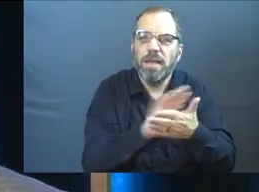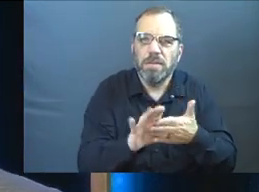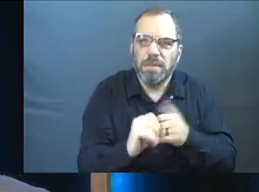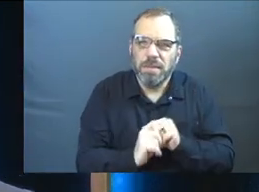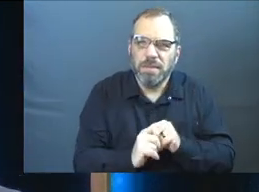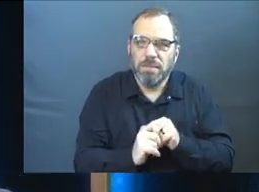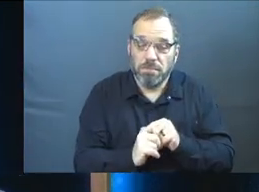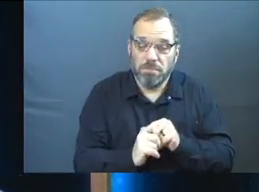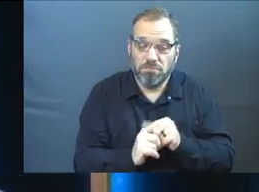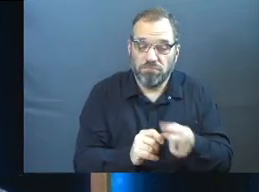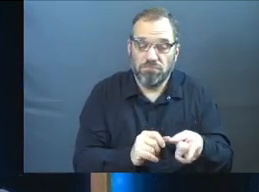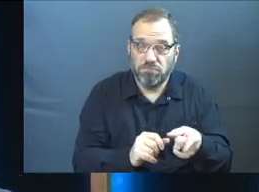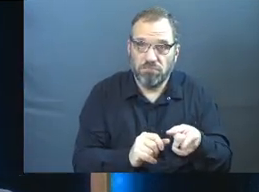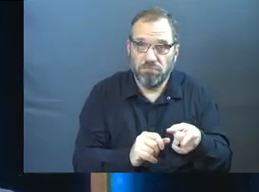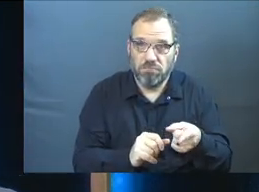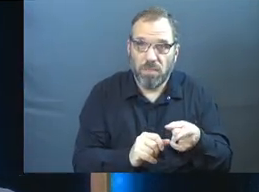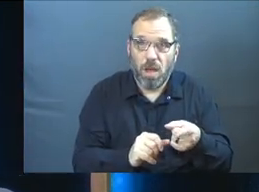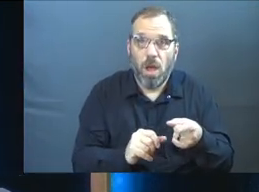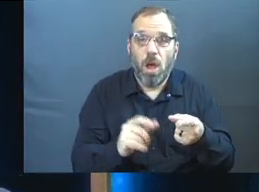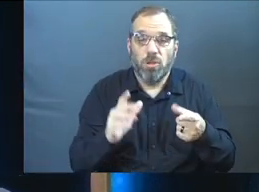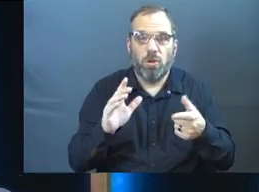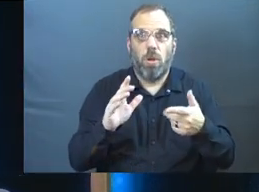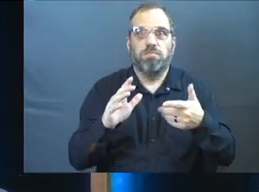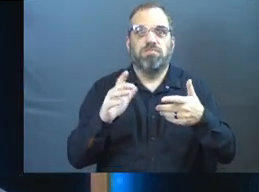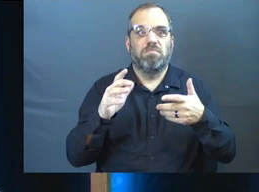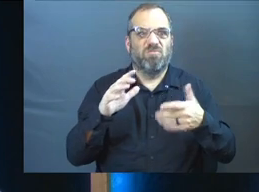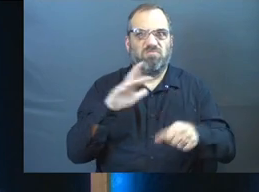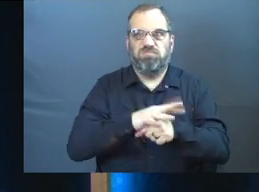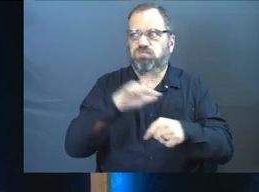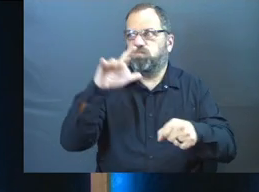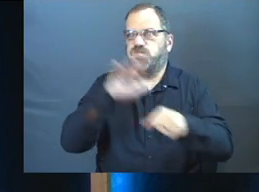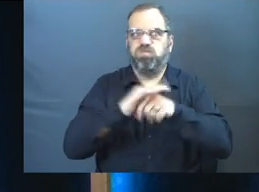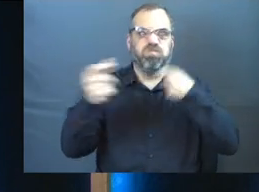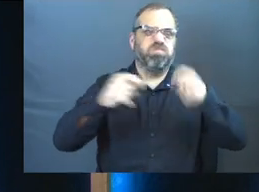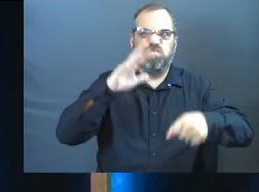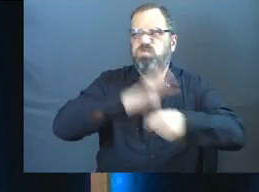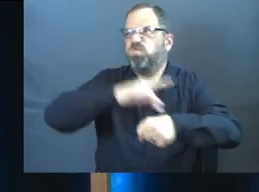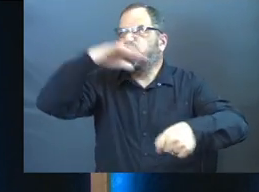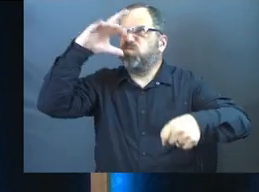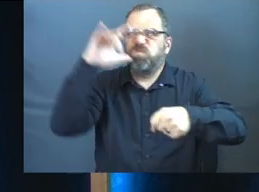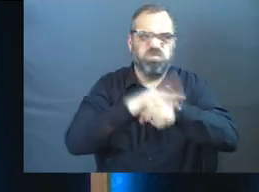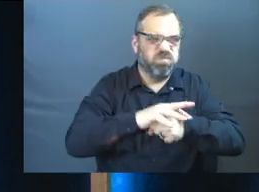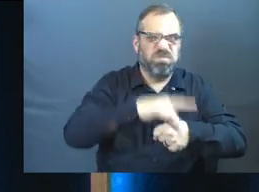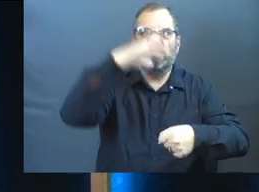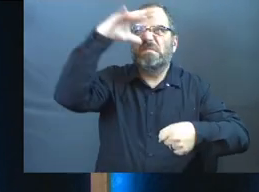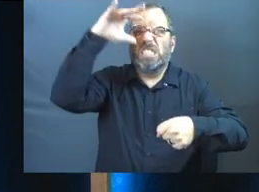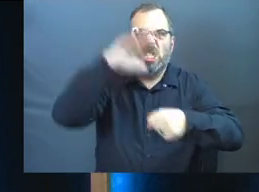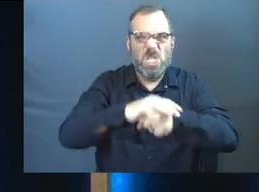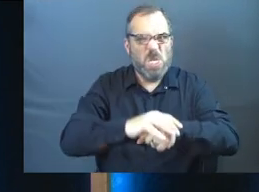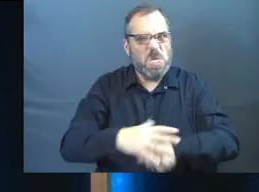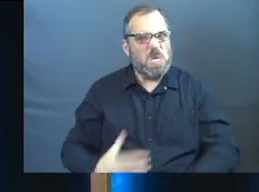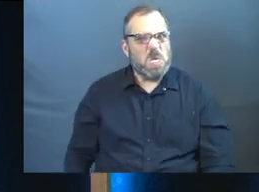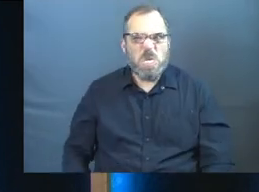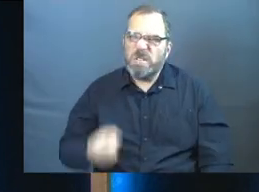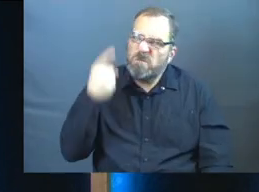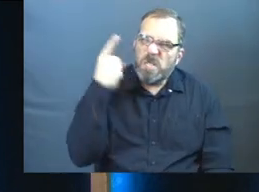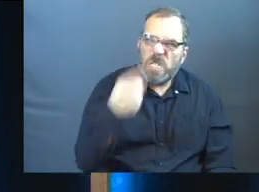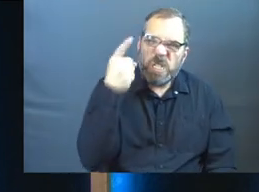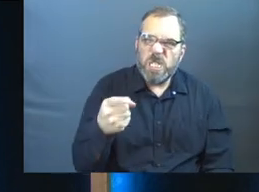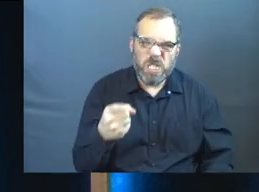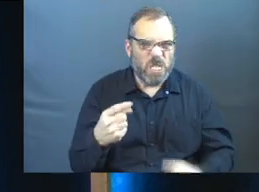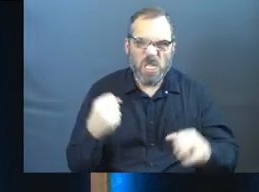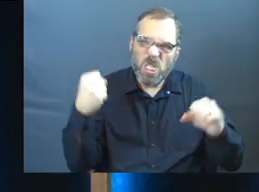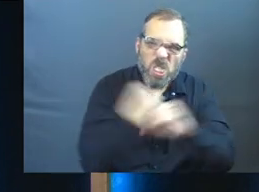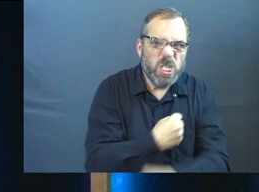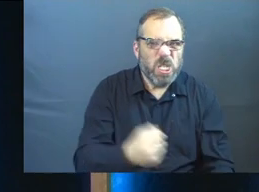unrighteousness. So they've got out of control rage. They've got harsh words. They